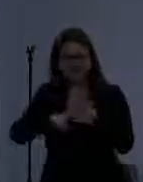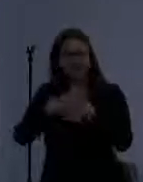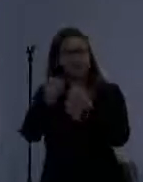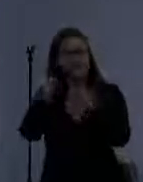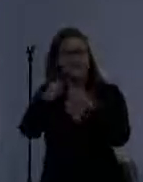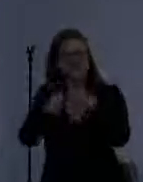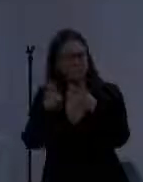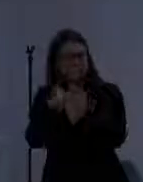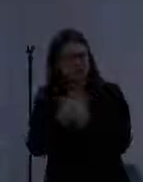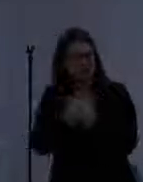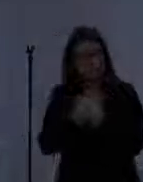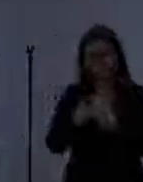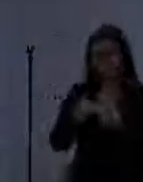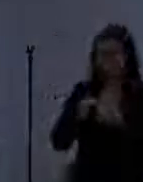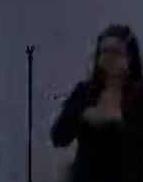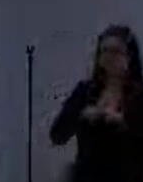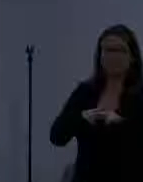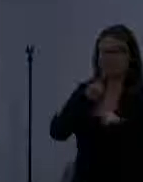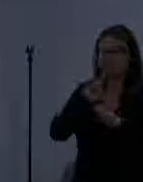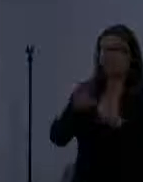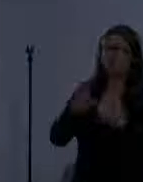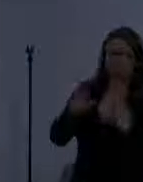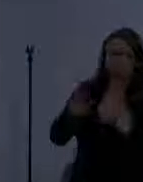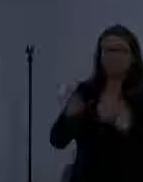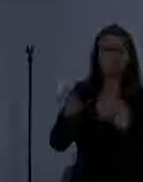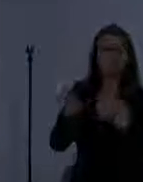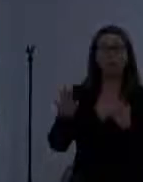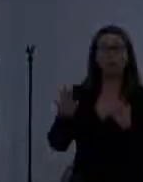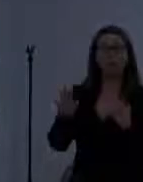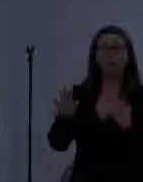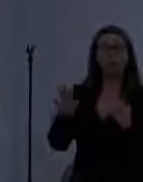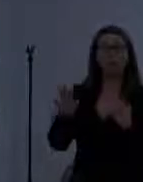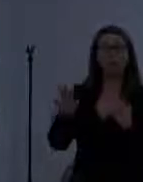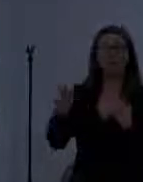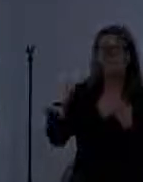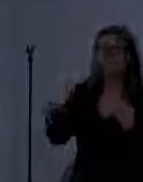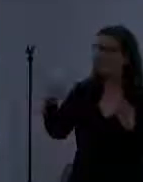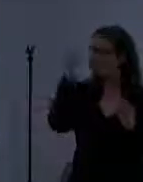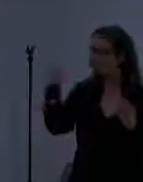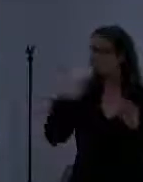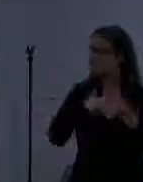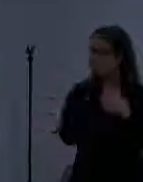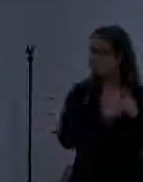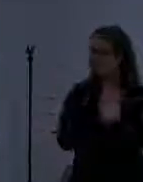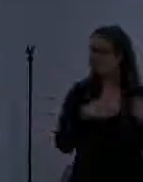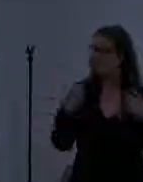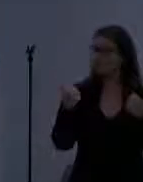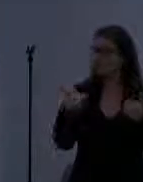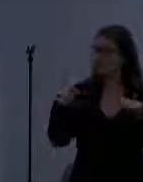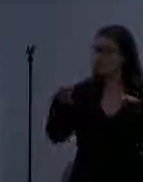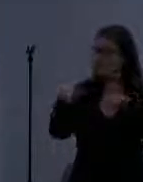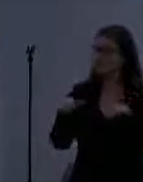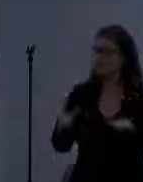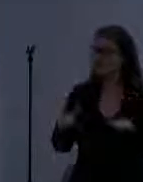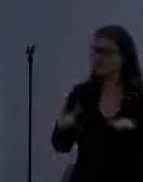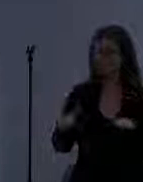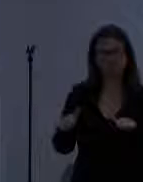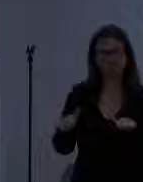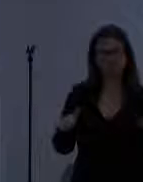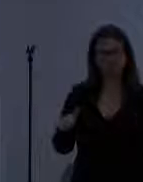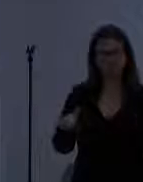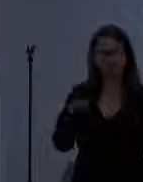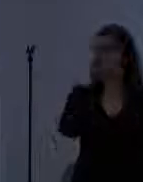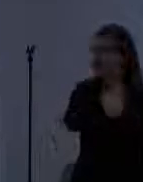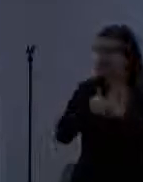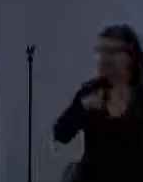The worker says, oh, my friends reckon I give a good massage, so I can do massages for